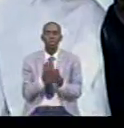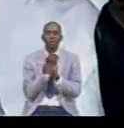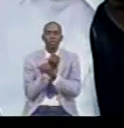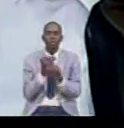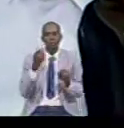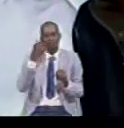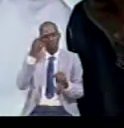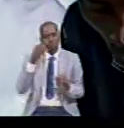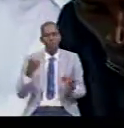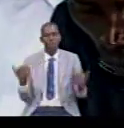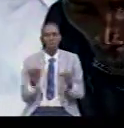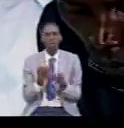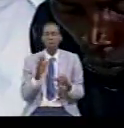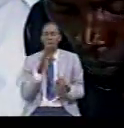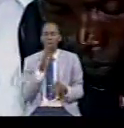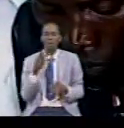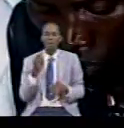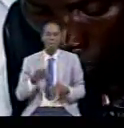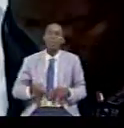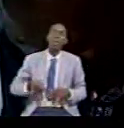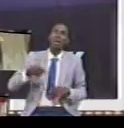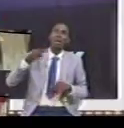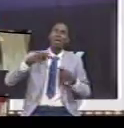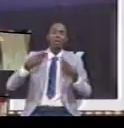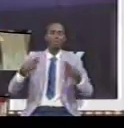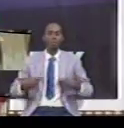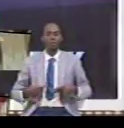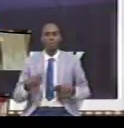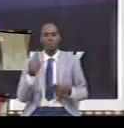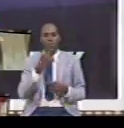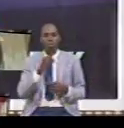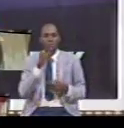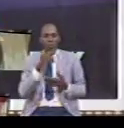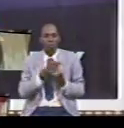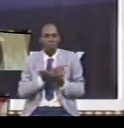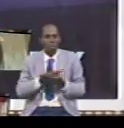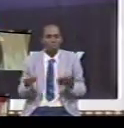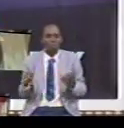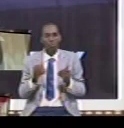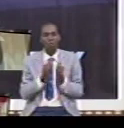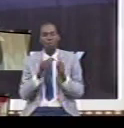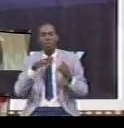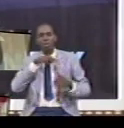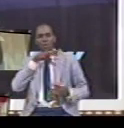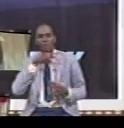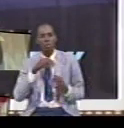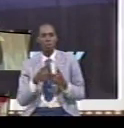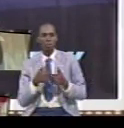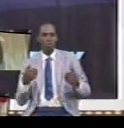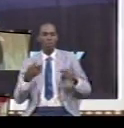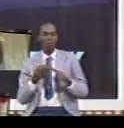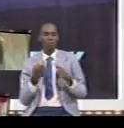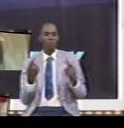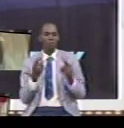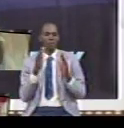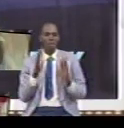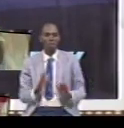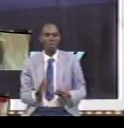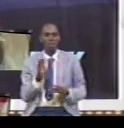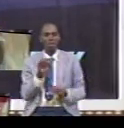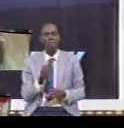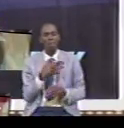priest became us, who is holy and harmless, undefiled, separate from sinners, and made